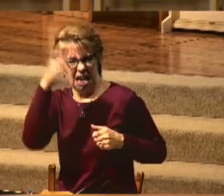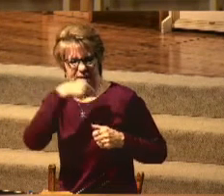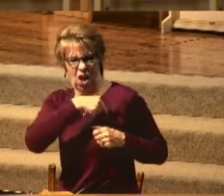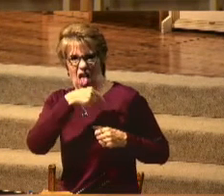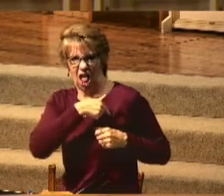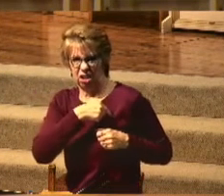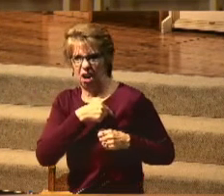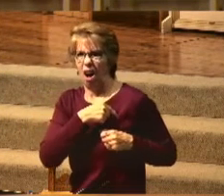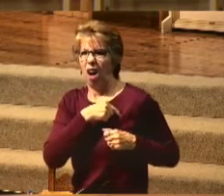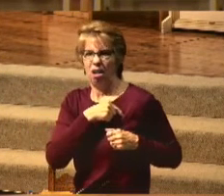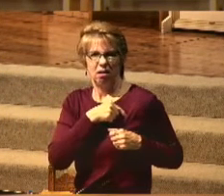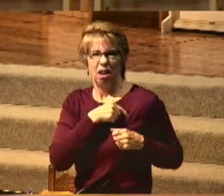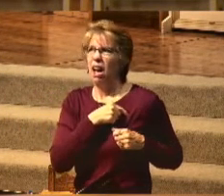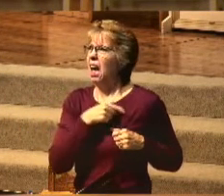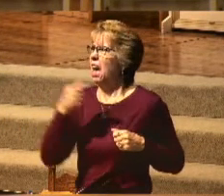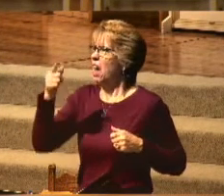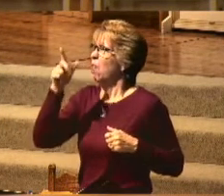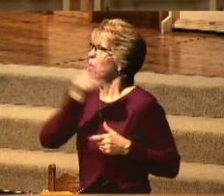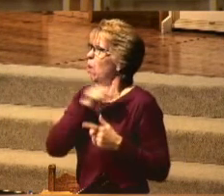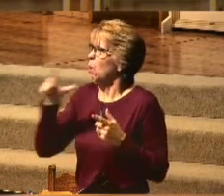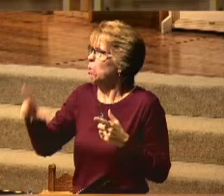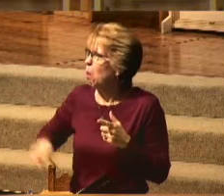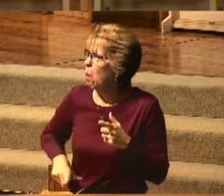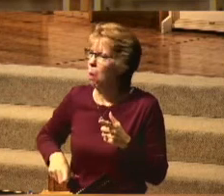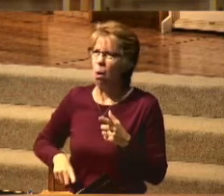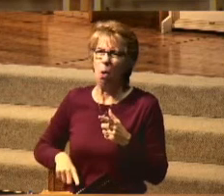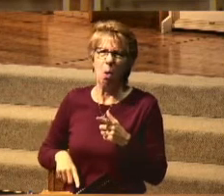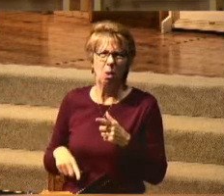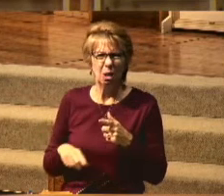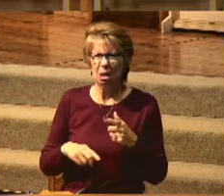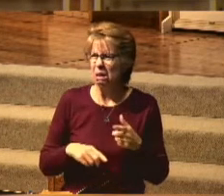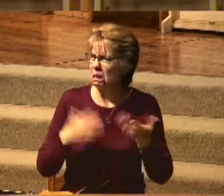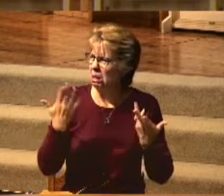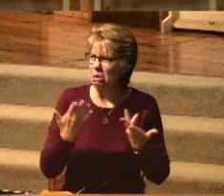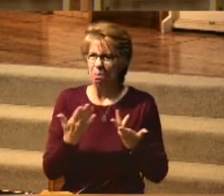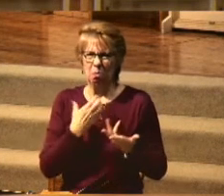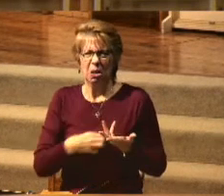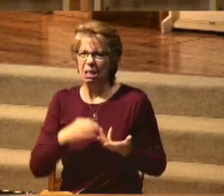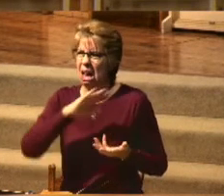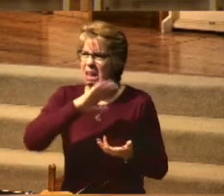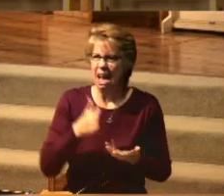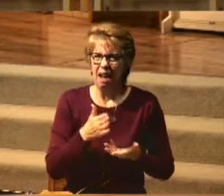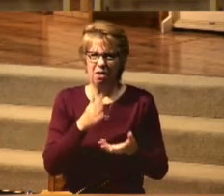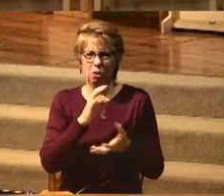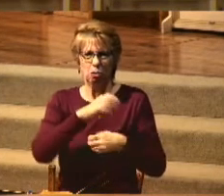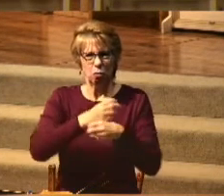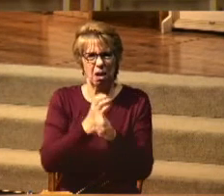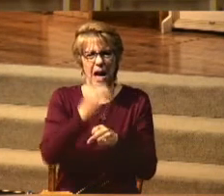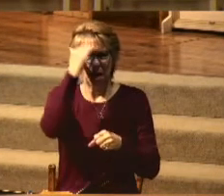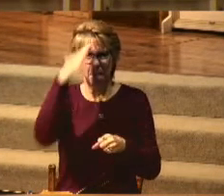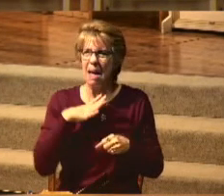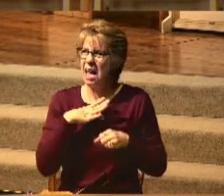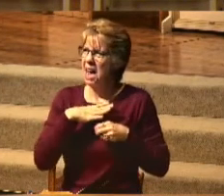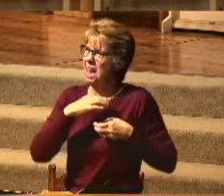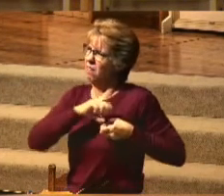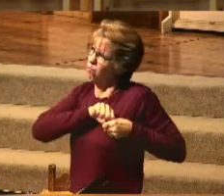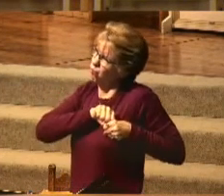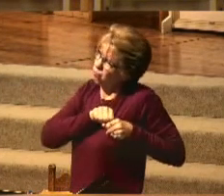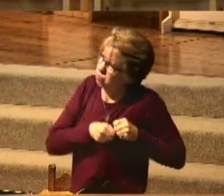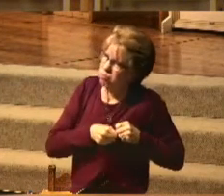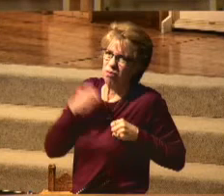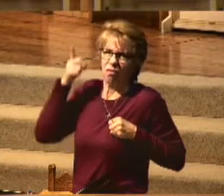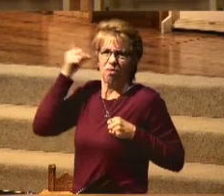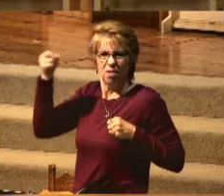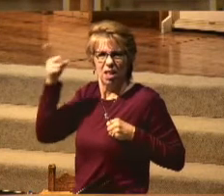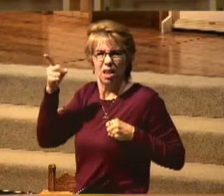and it repented the Lord that he had made man on the earth, and it grieved him in his heart. And the Lord said, I will